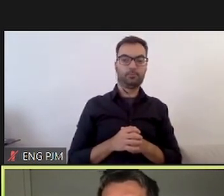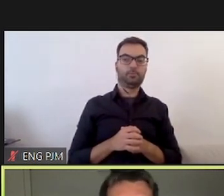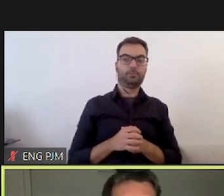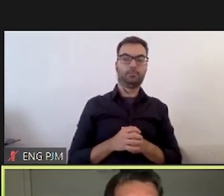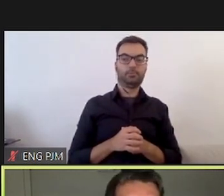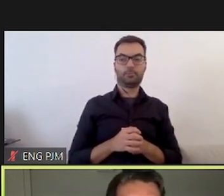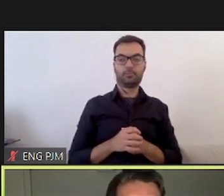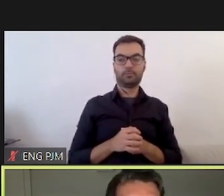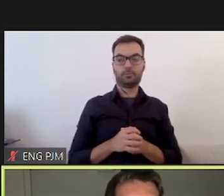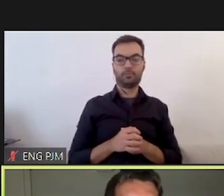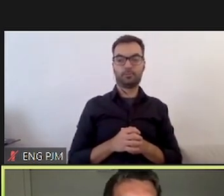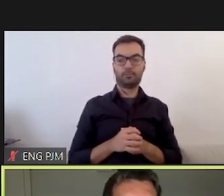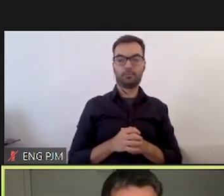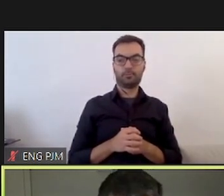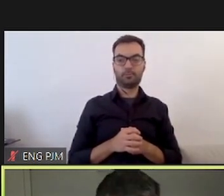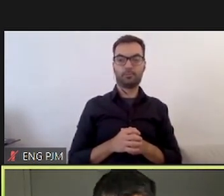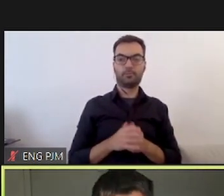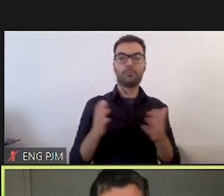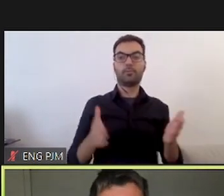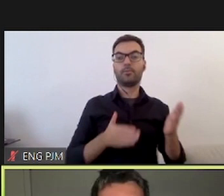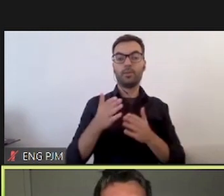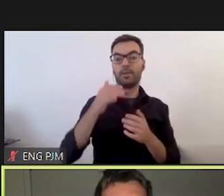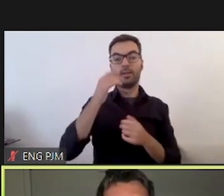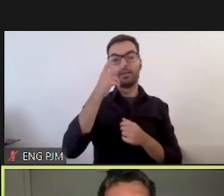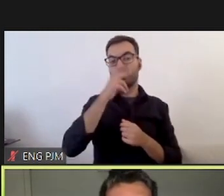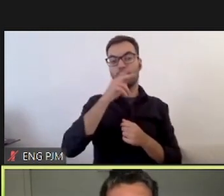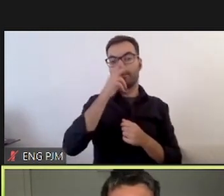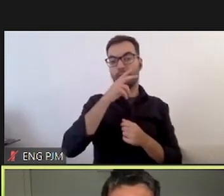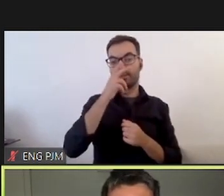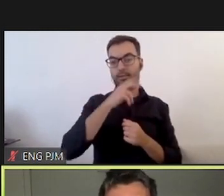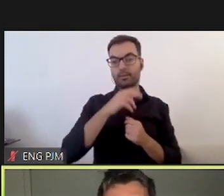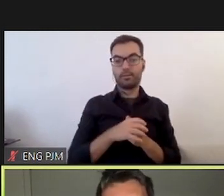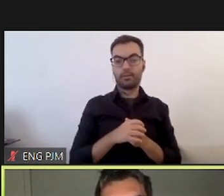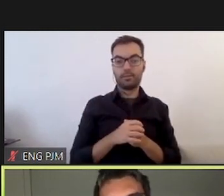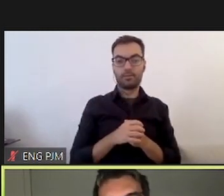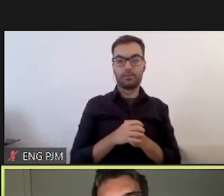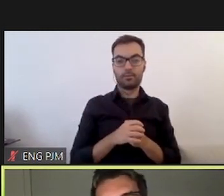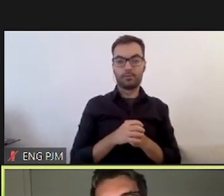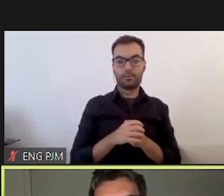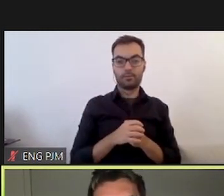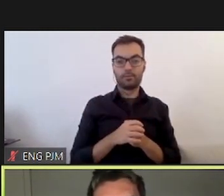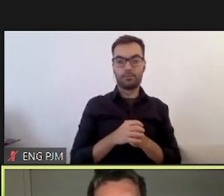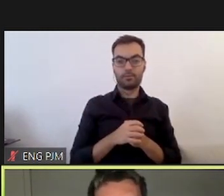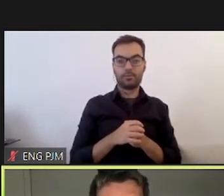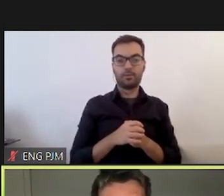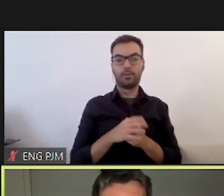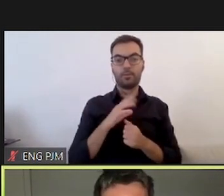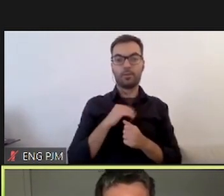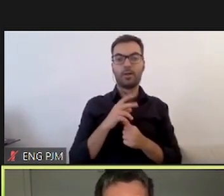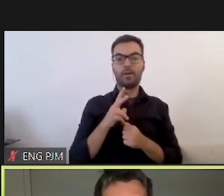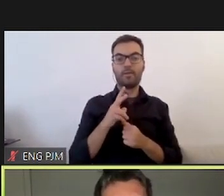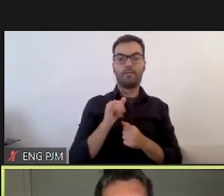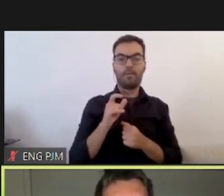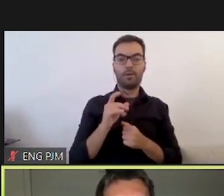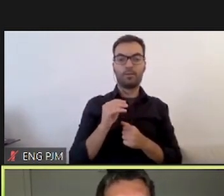yes. So then I'm not able to see the focus. Welcome to Voiceover. I can use the